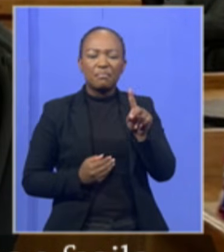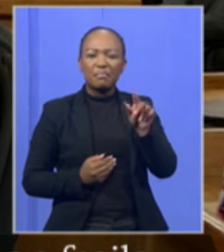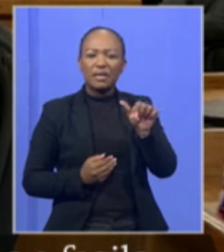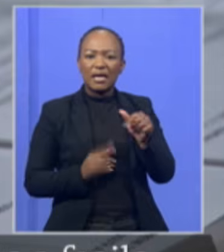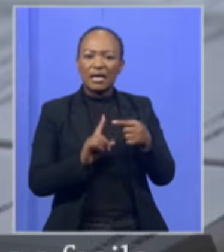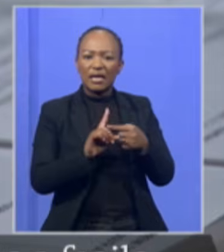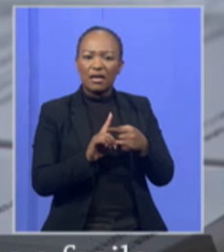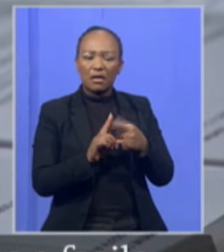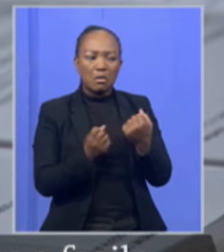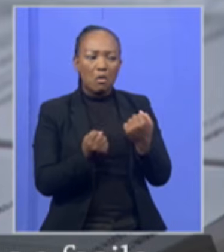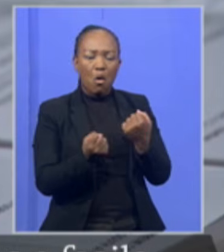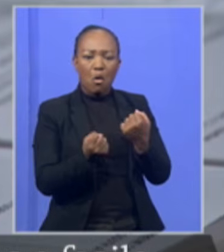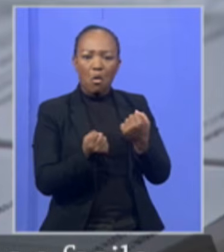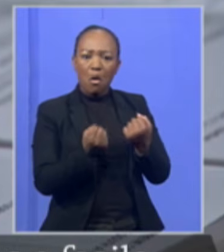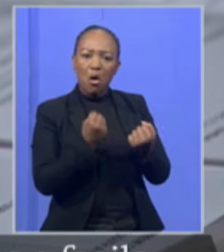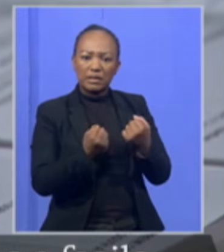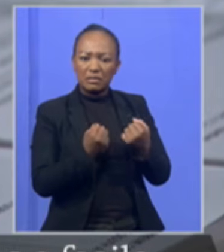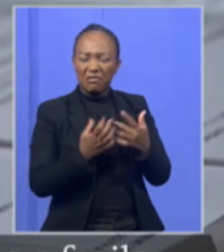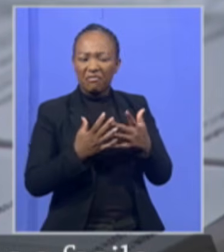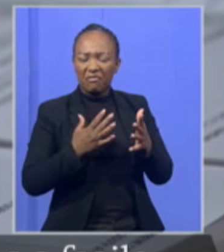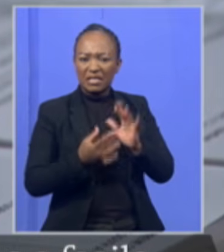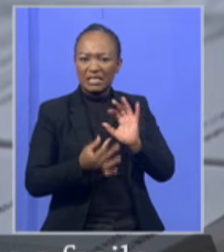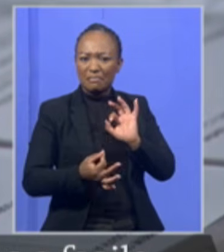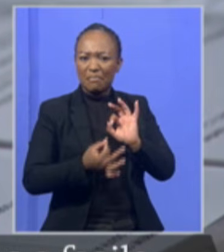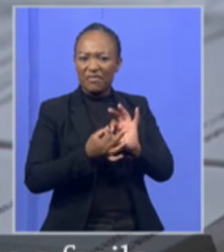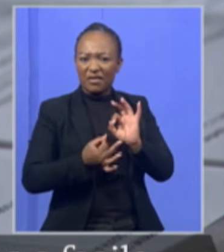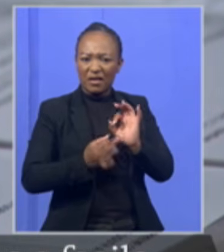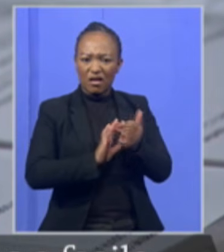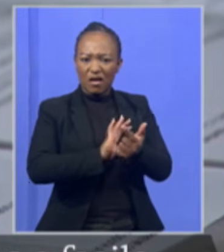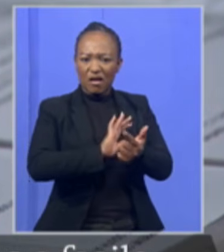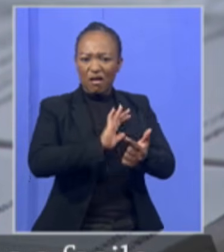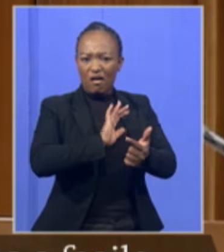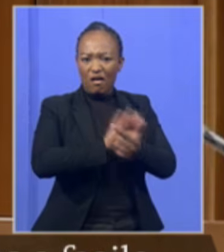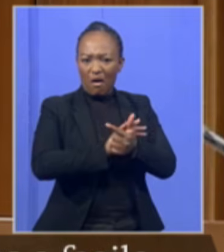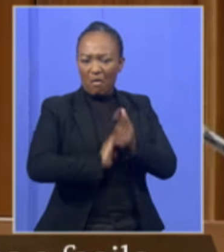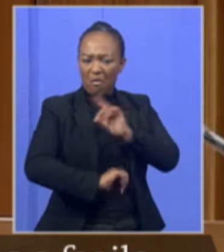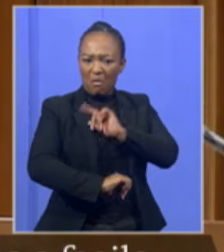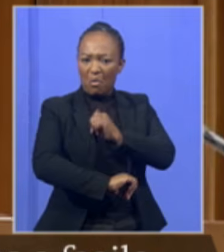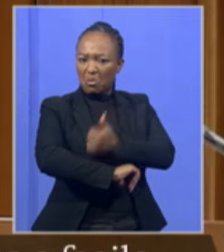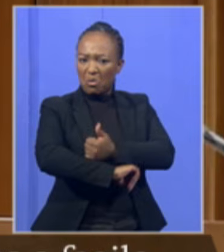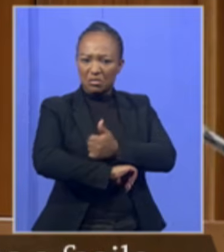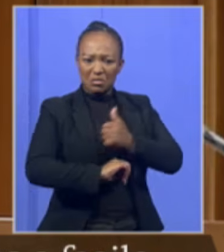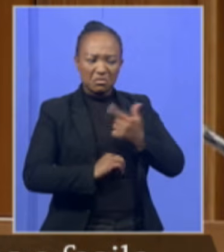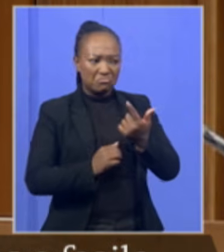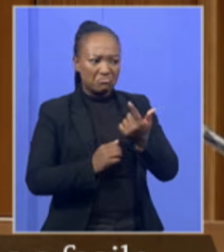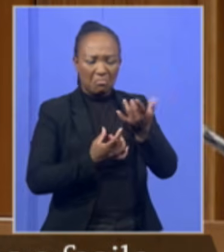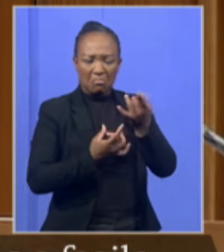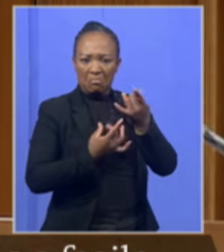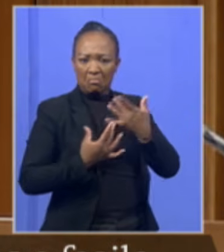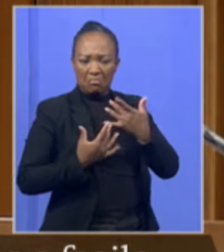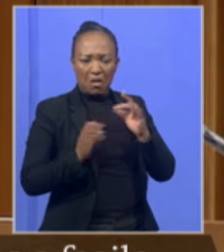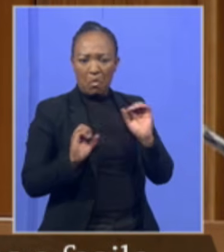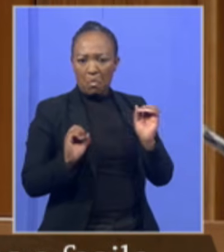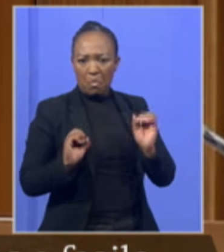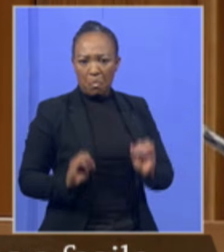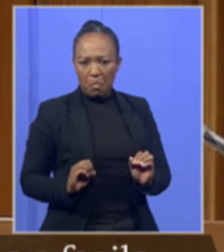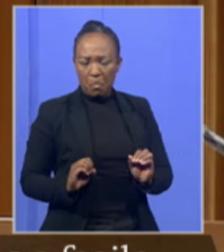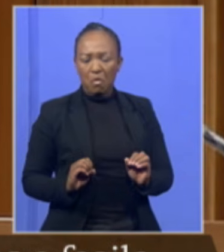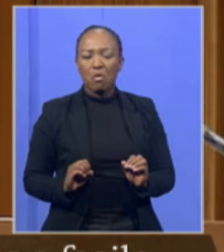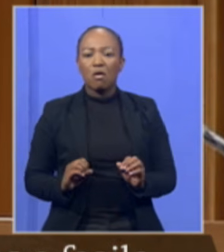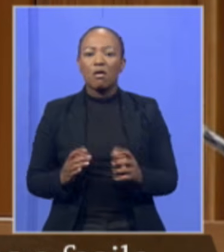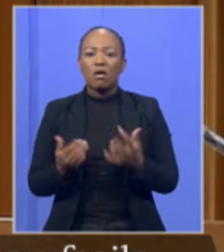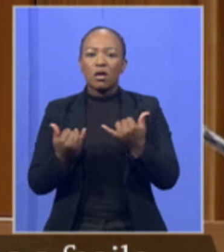the court to any specific authority to the contrary. I therefore make the